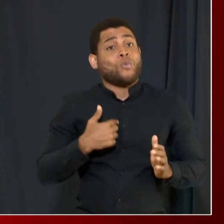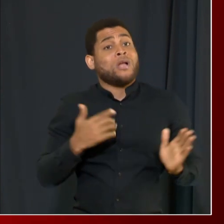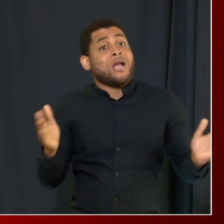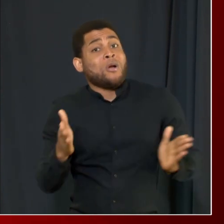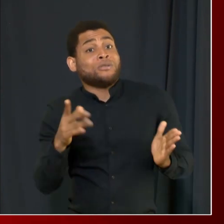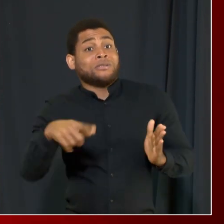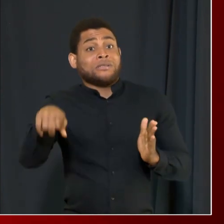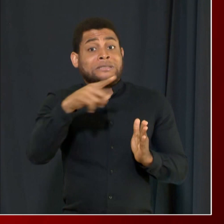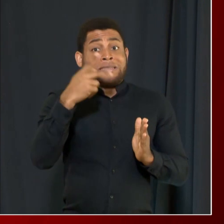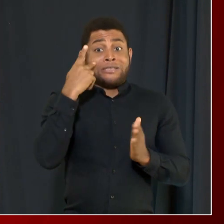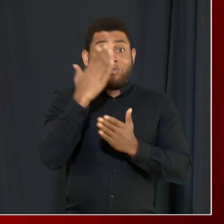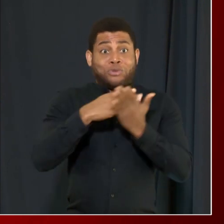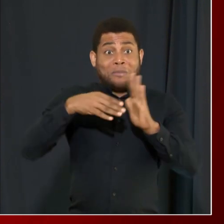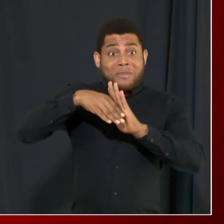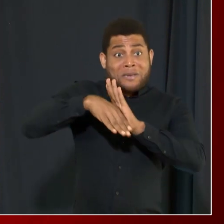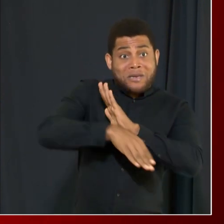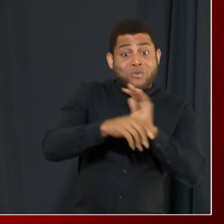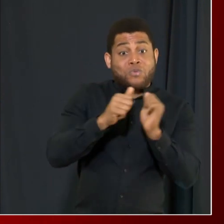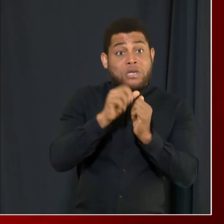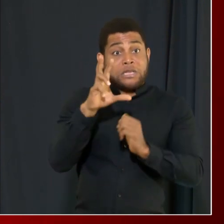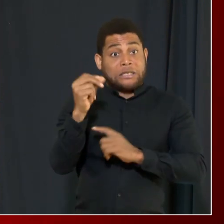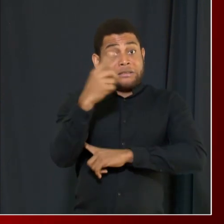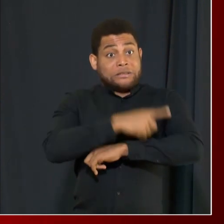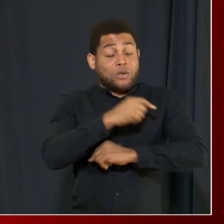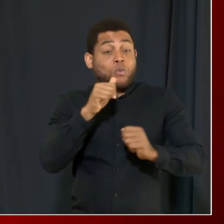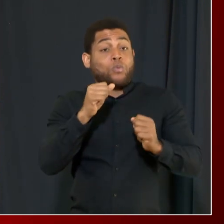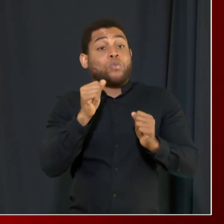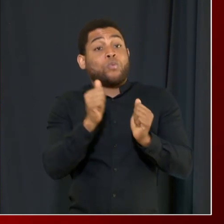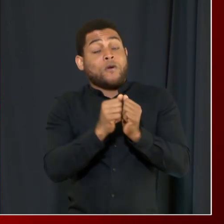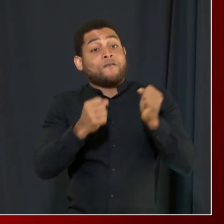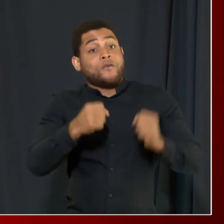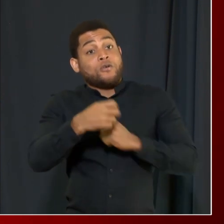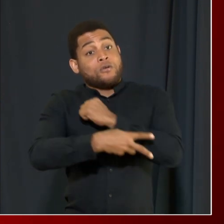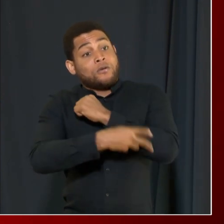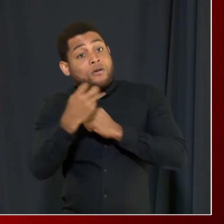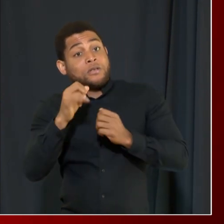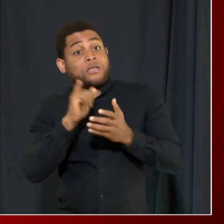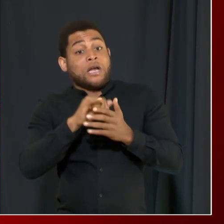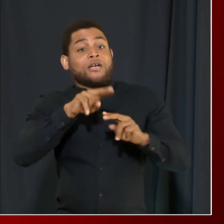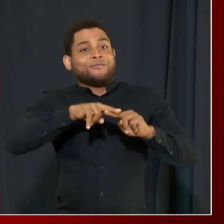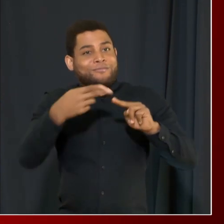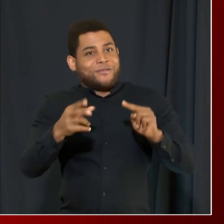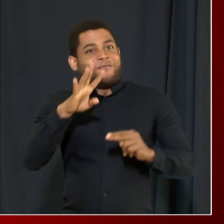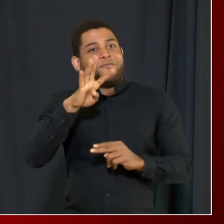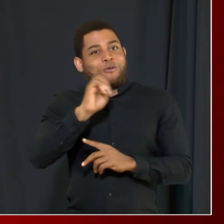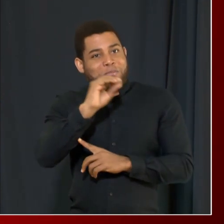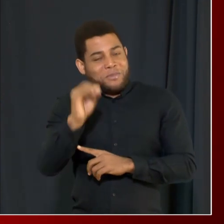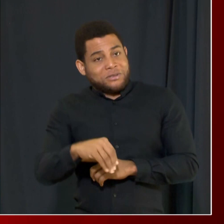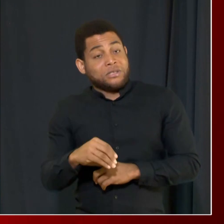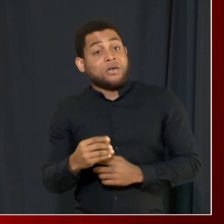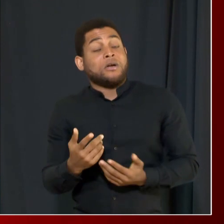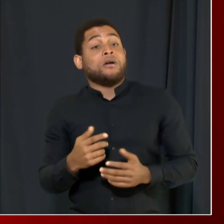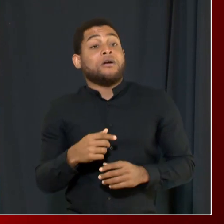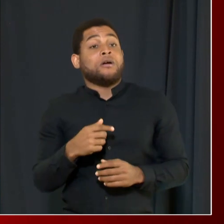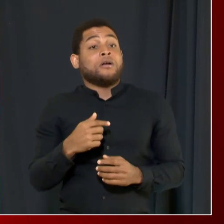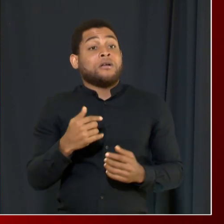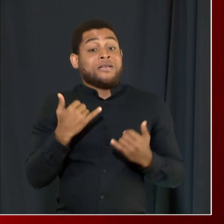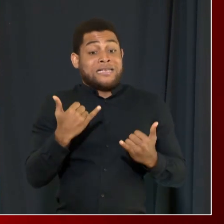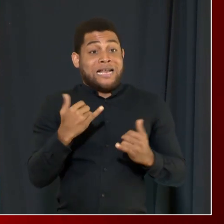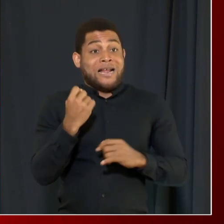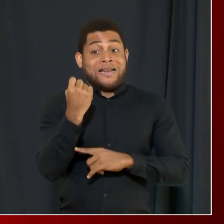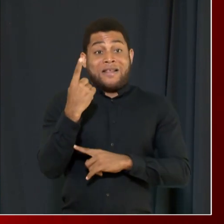this 30-day period in motor vehicle theft, which is down 4%, and burglary 12%. We're still up 11% in property crime